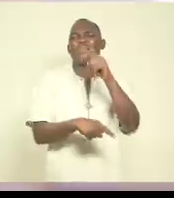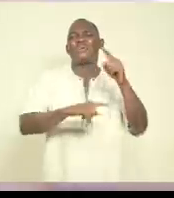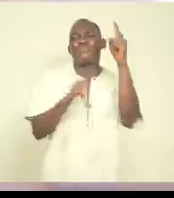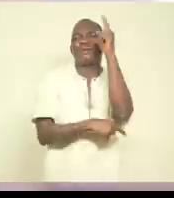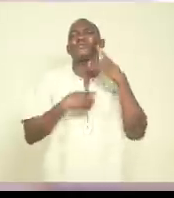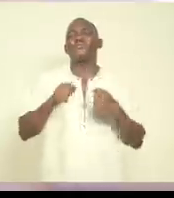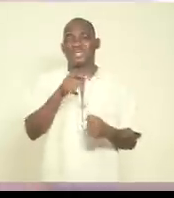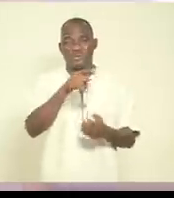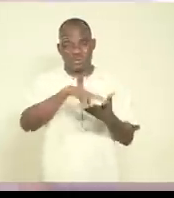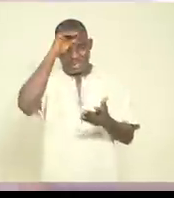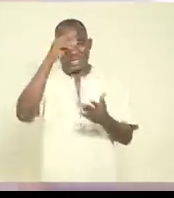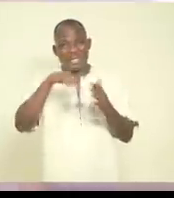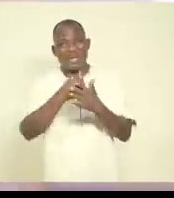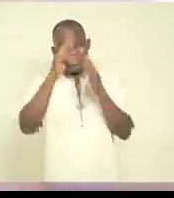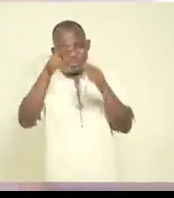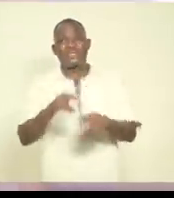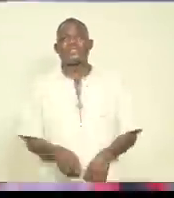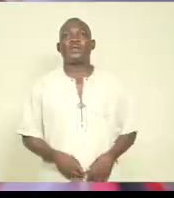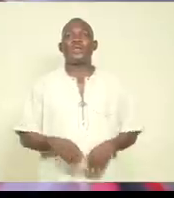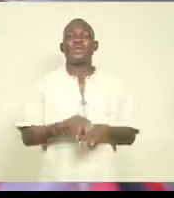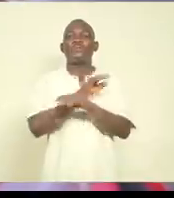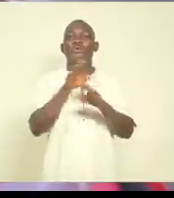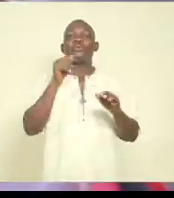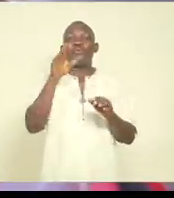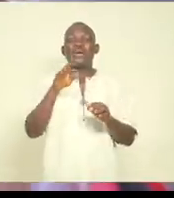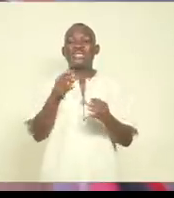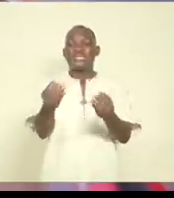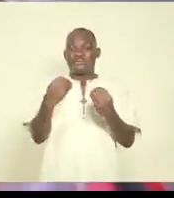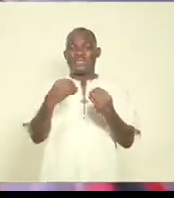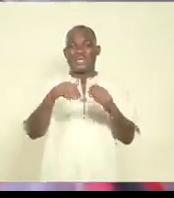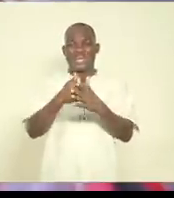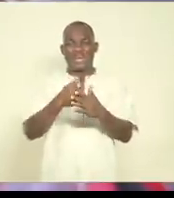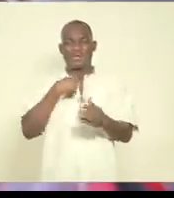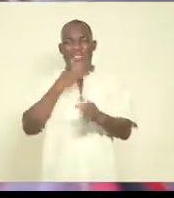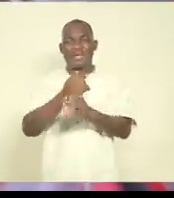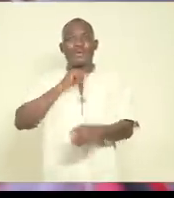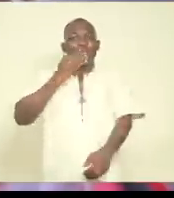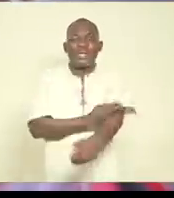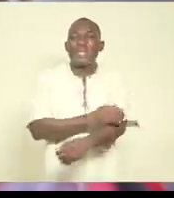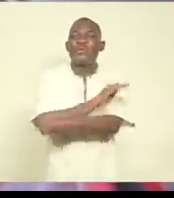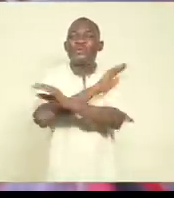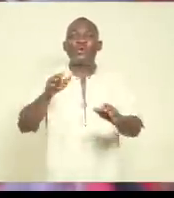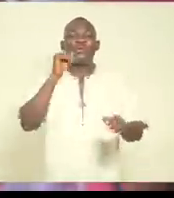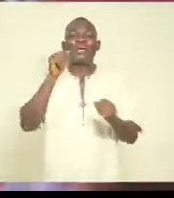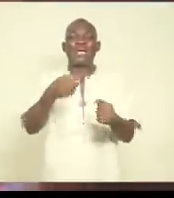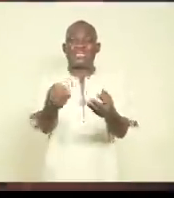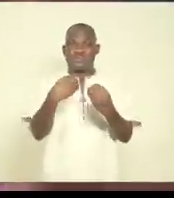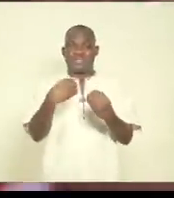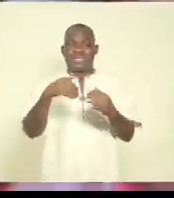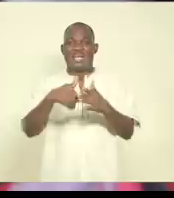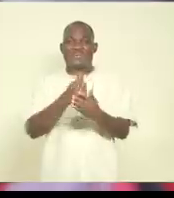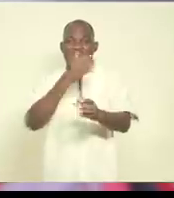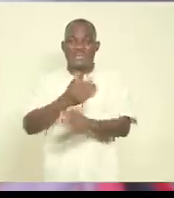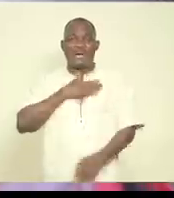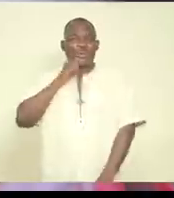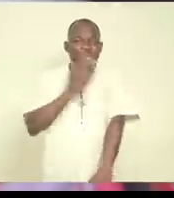respect. Besides, no woman will teach me how to raise my daughter. I repeat, no woman. Your daughter?